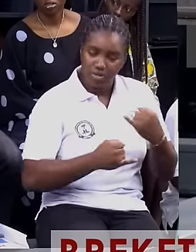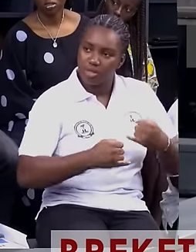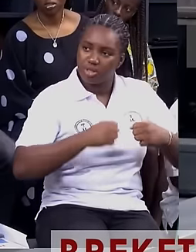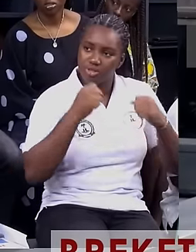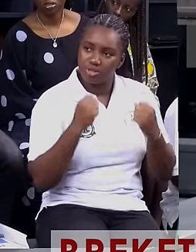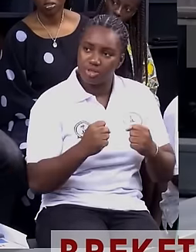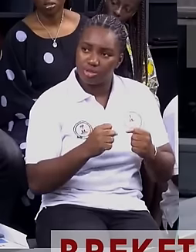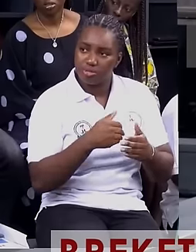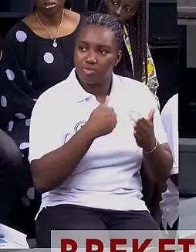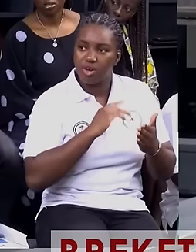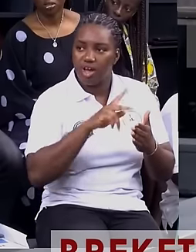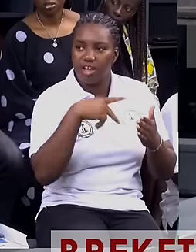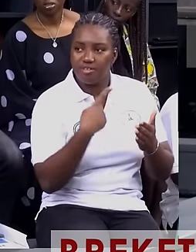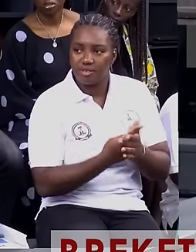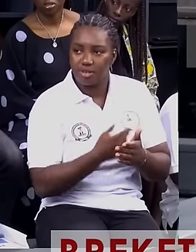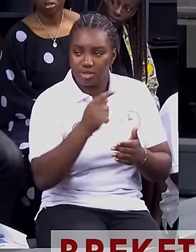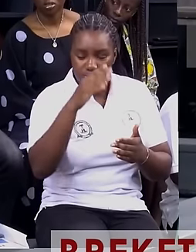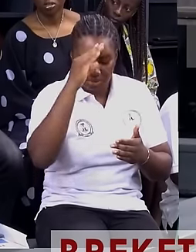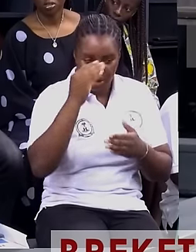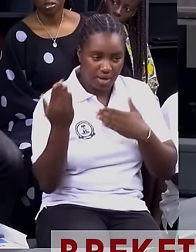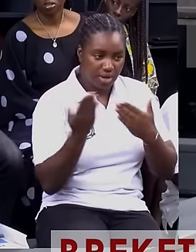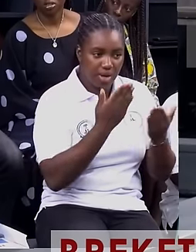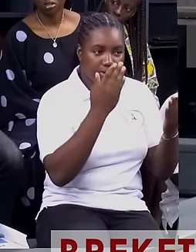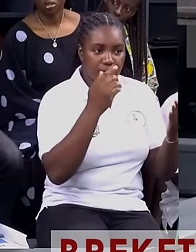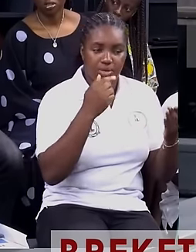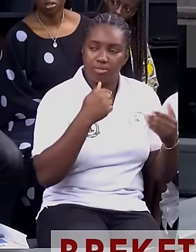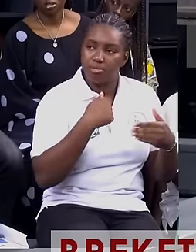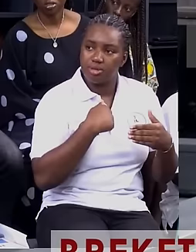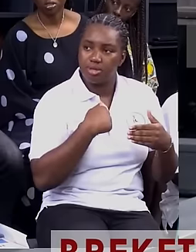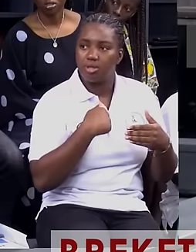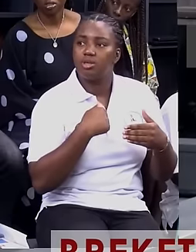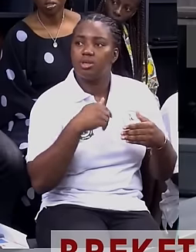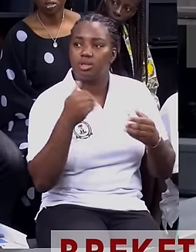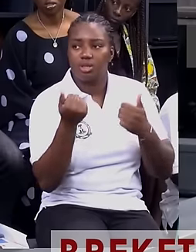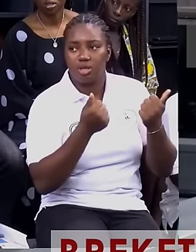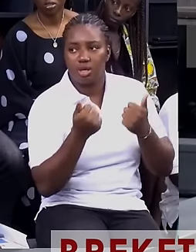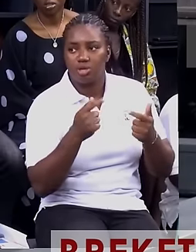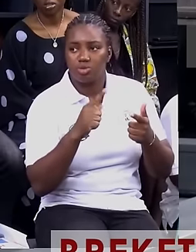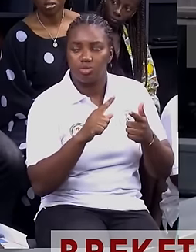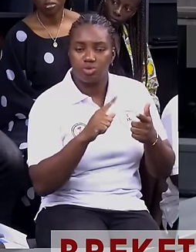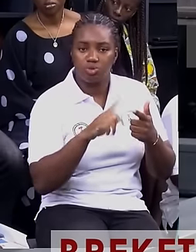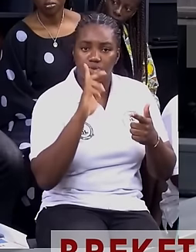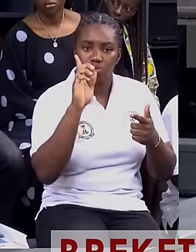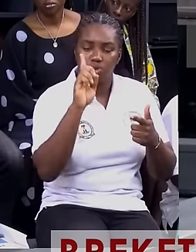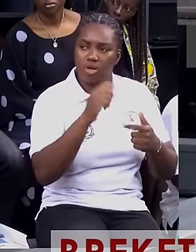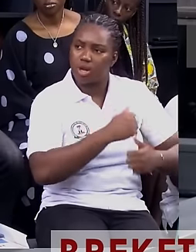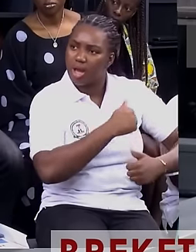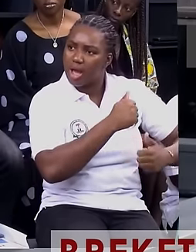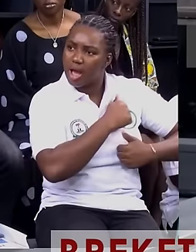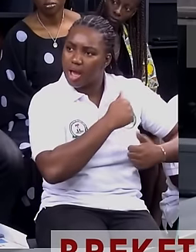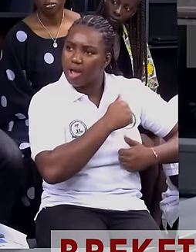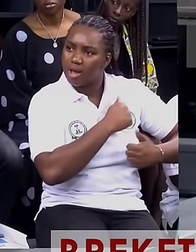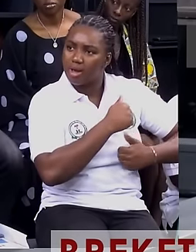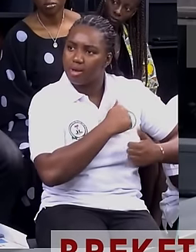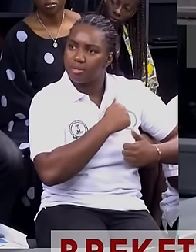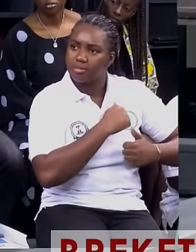came, picked me inside the vehicle and took me to one army checkpoint close by. The army that said, what is it that you should